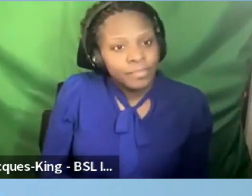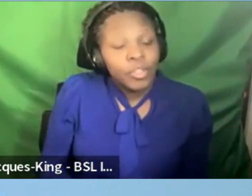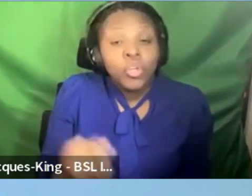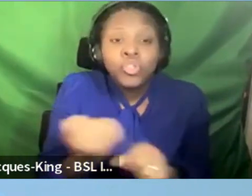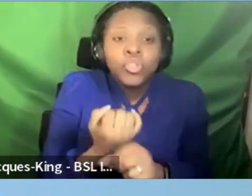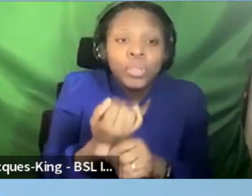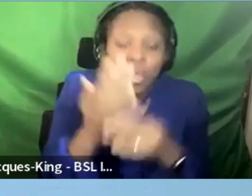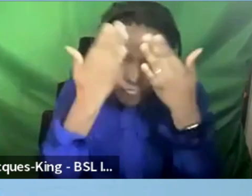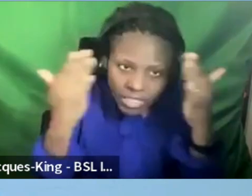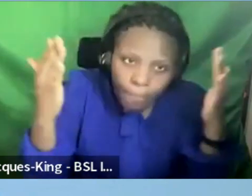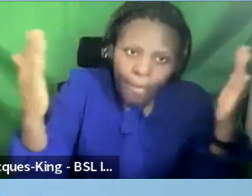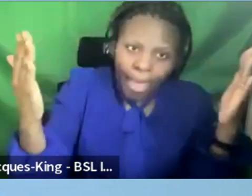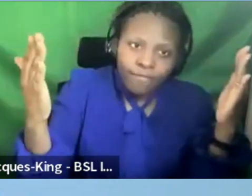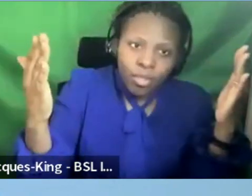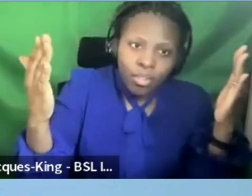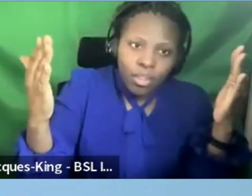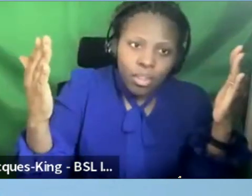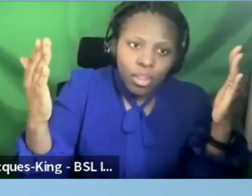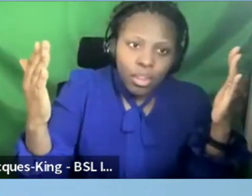Yeah, it's there for you.